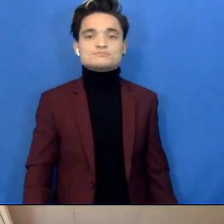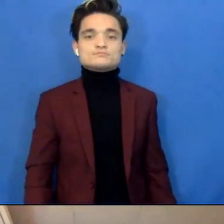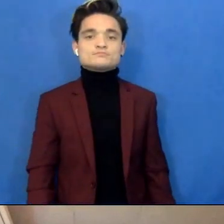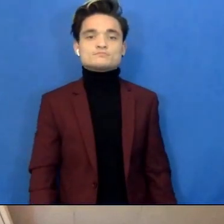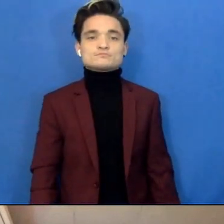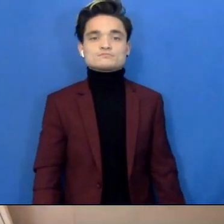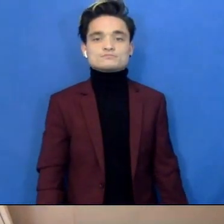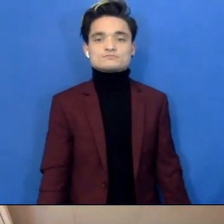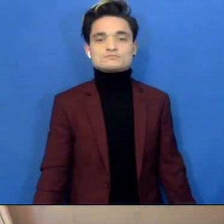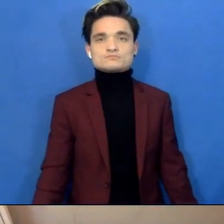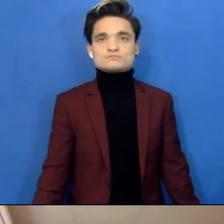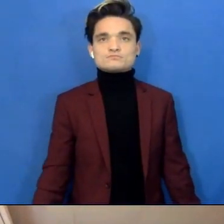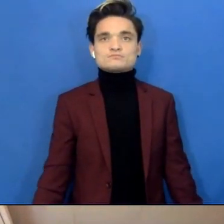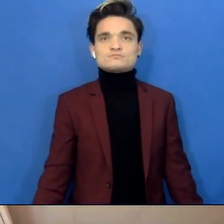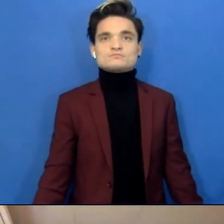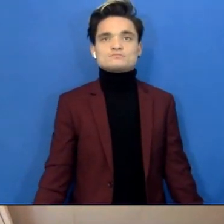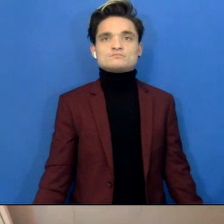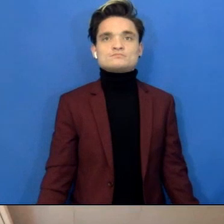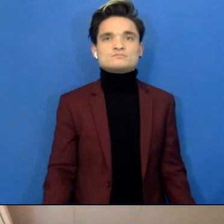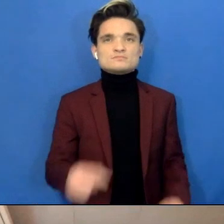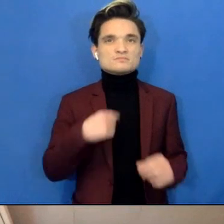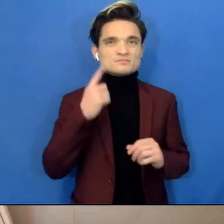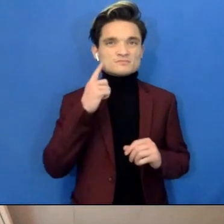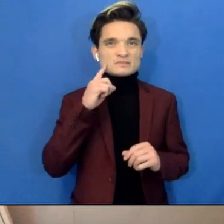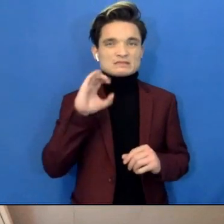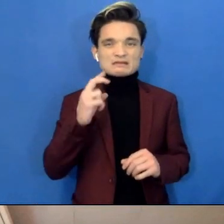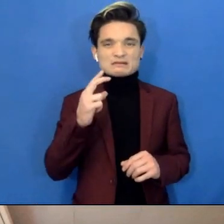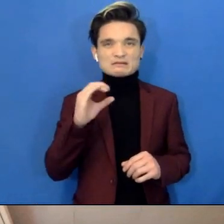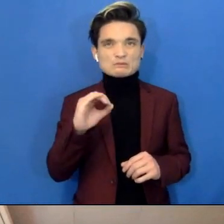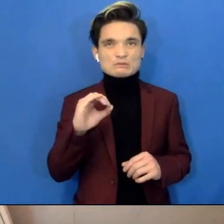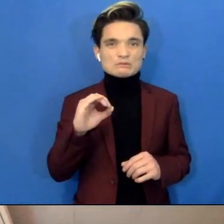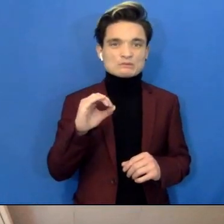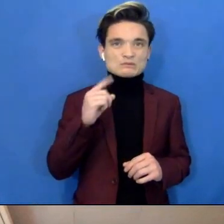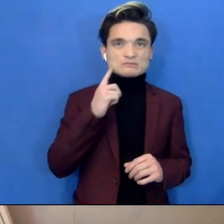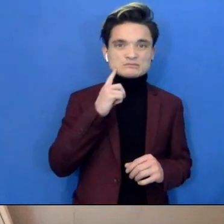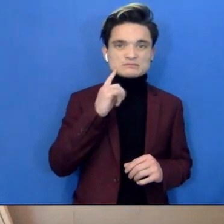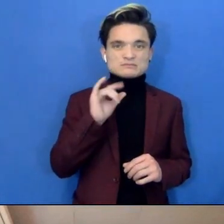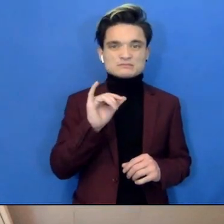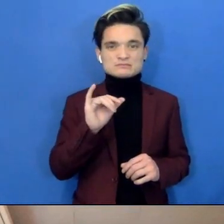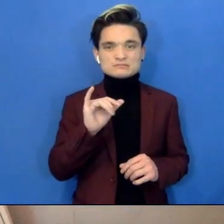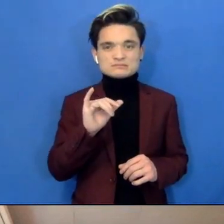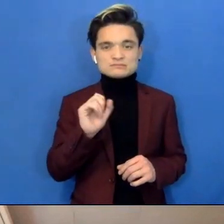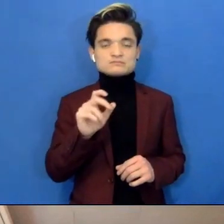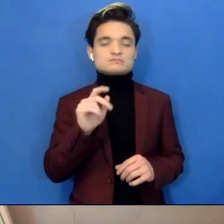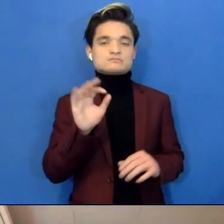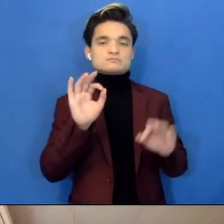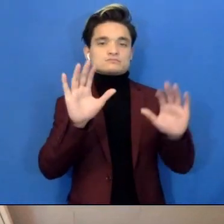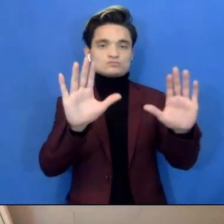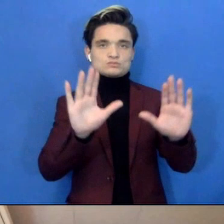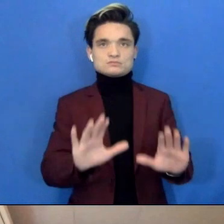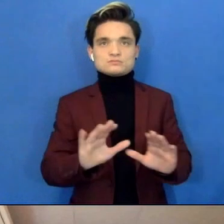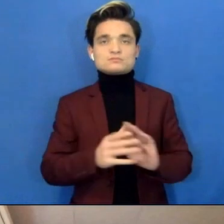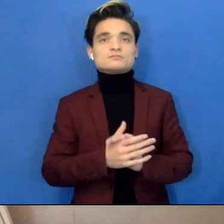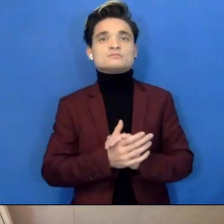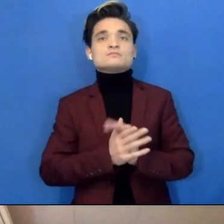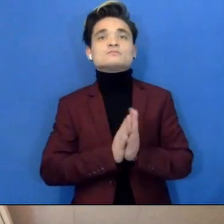I'm hearing a little bit of echo. I don't hear anymore. Okay, good. So let's bring in the elephant in the room,